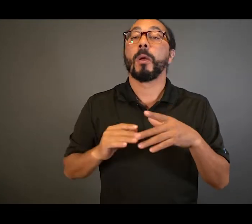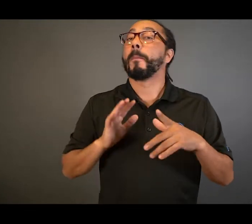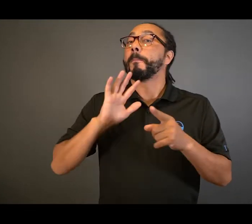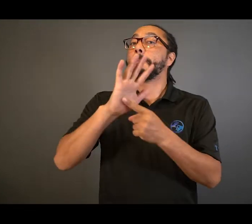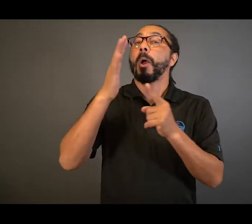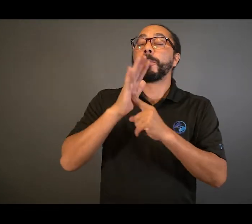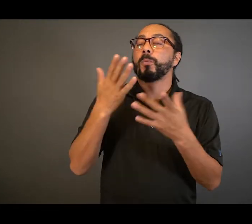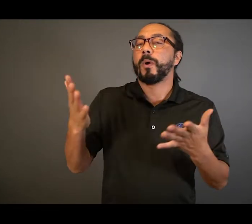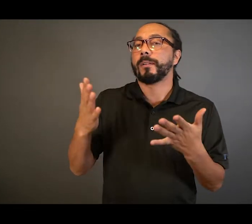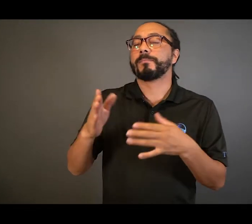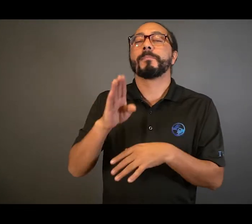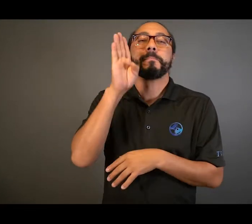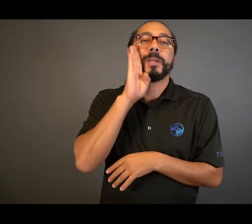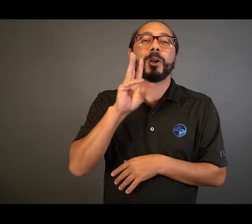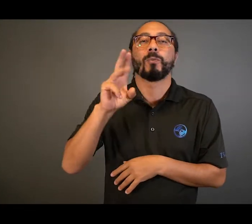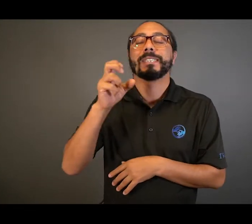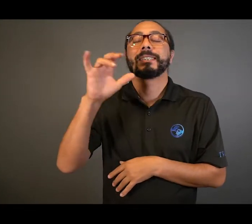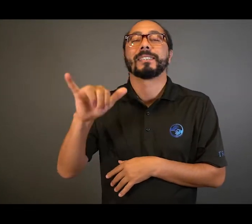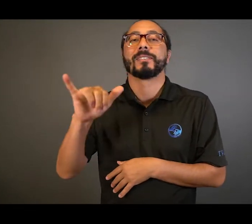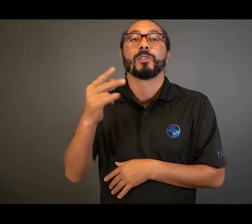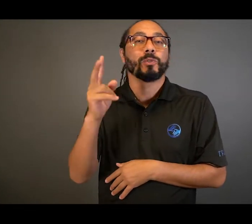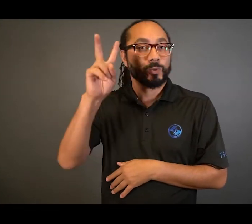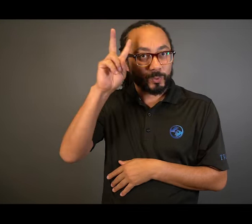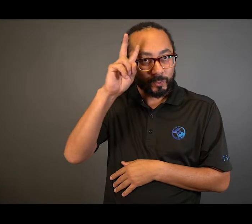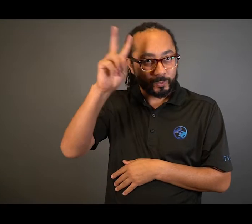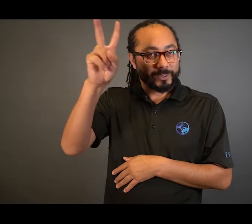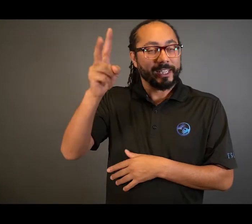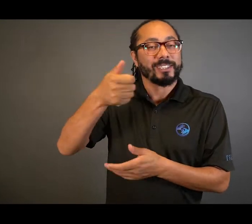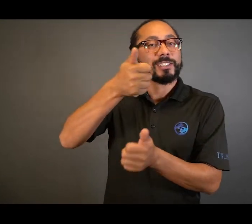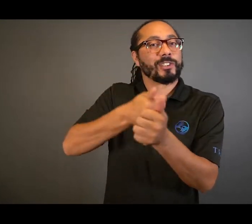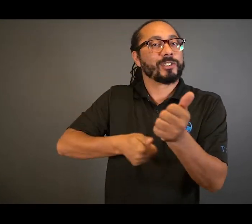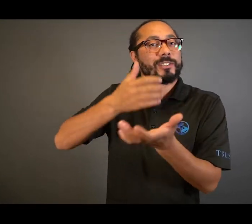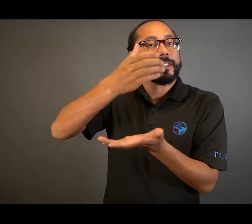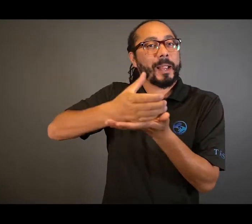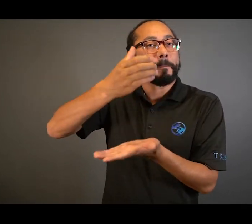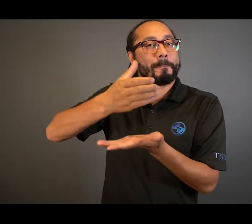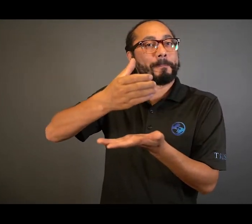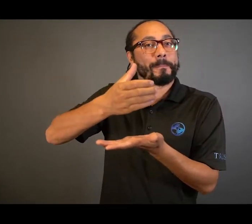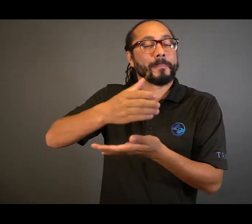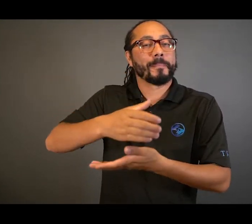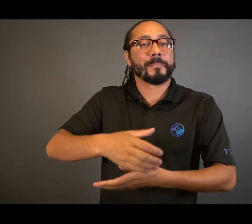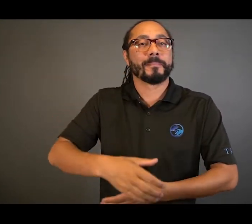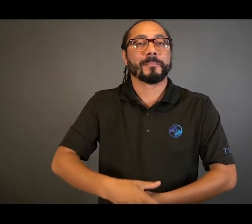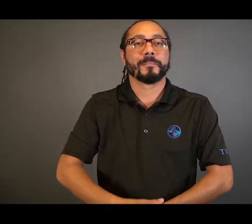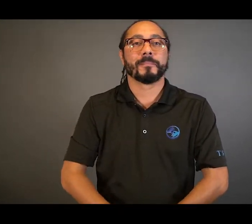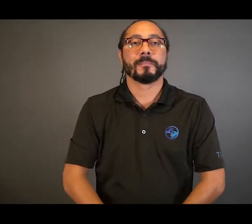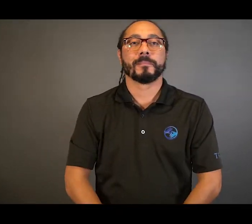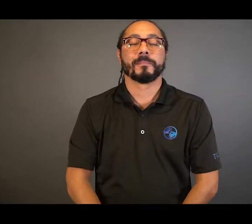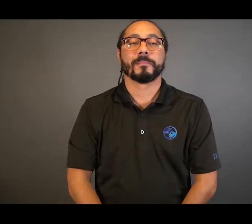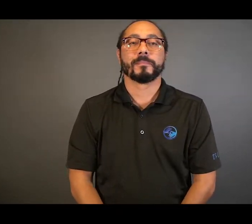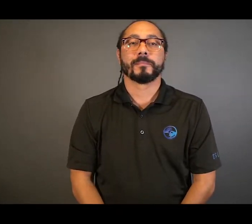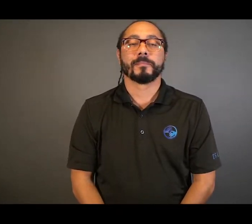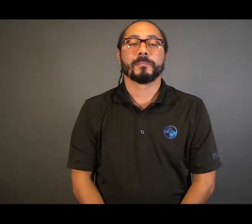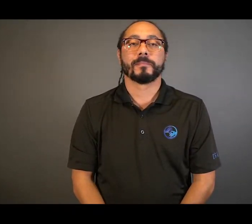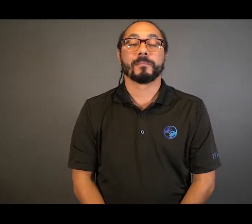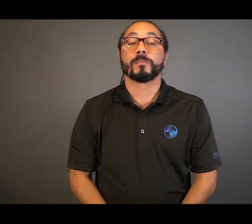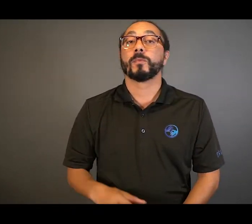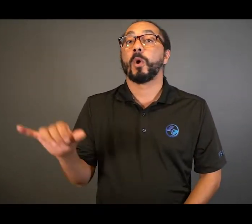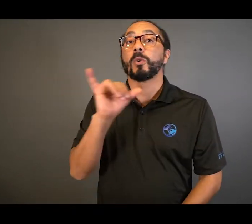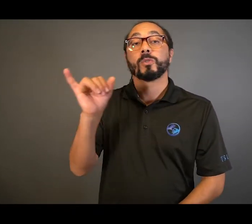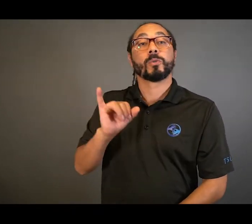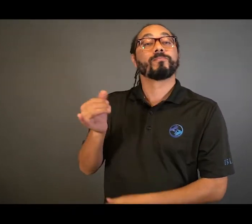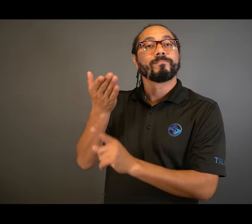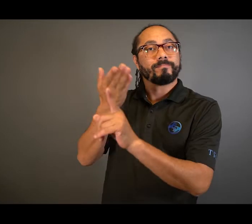Beer and whiskey were the most popular and sold for 2 pennies a glass. 2 pennies are passed across the bar in exchange for a mug.